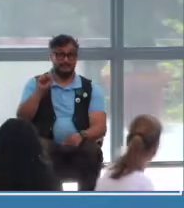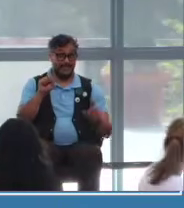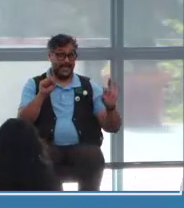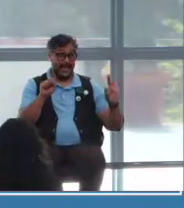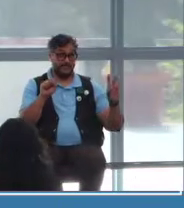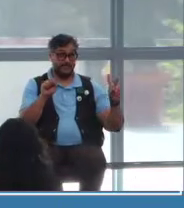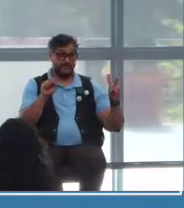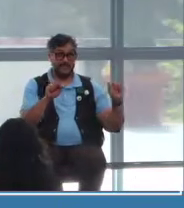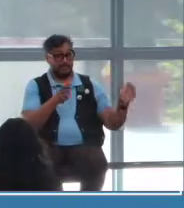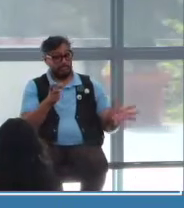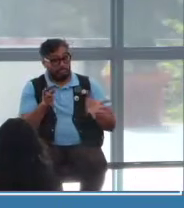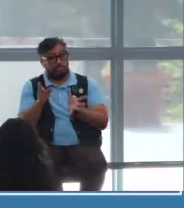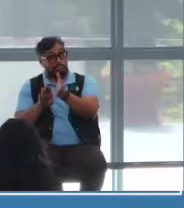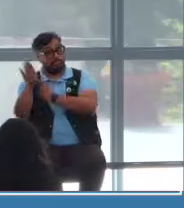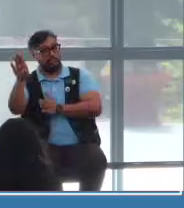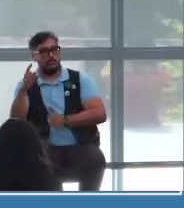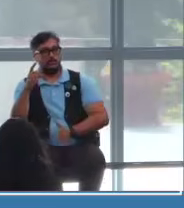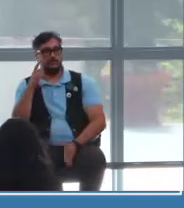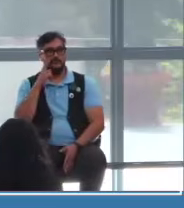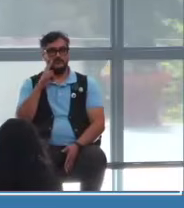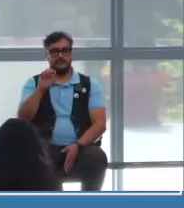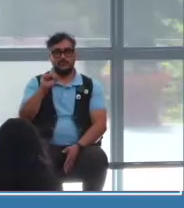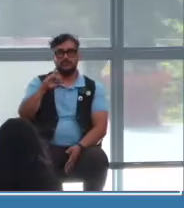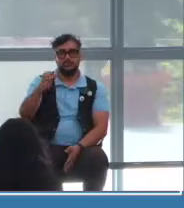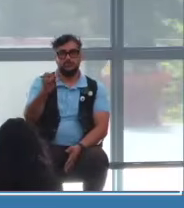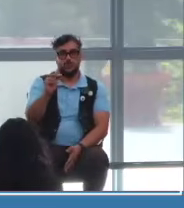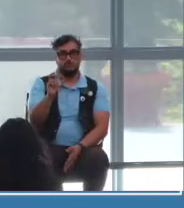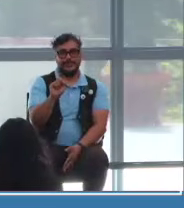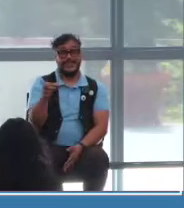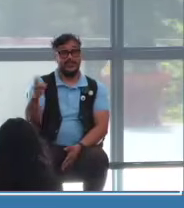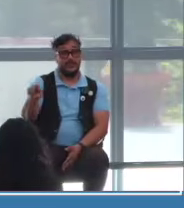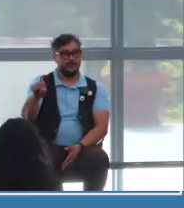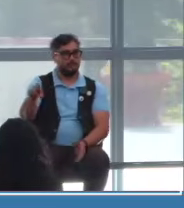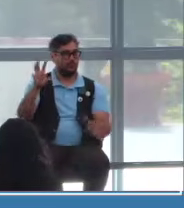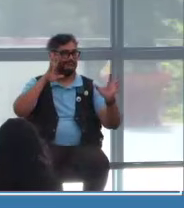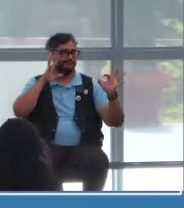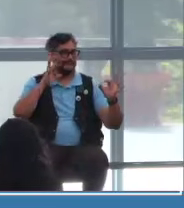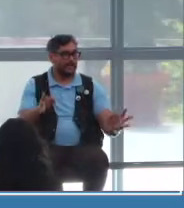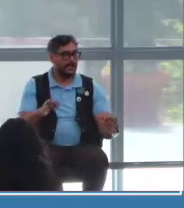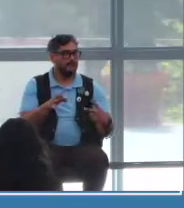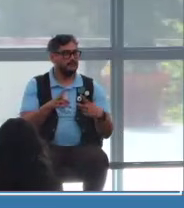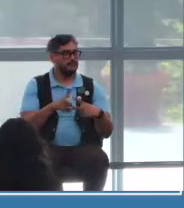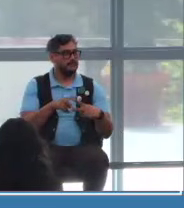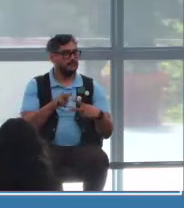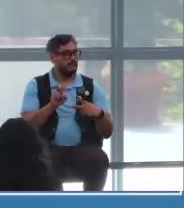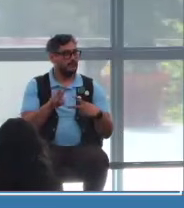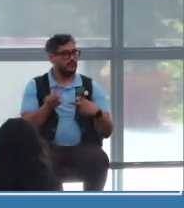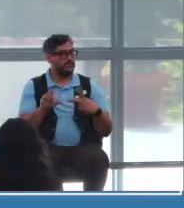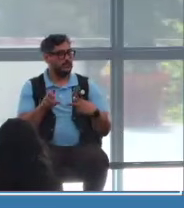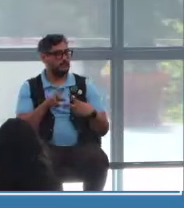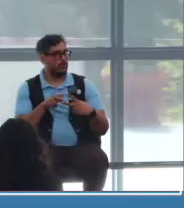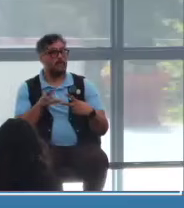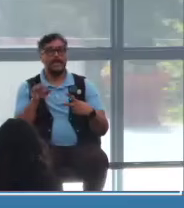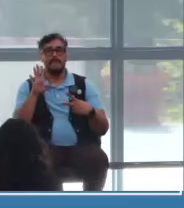FDA for Sjogren's, and they're supposed to make a decision in November or December whether it will be on